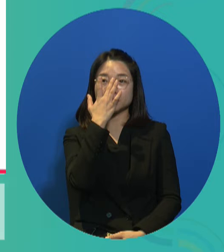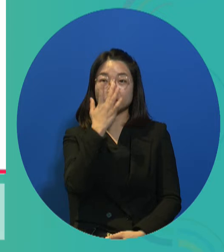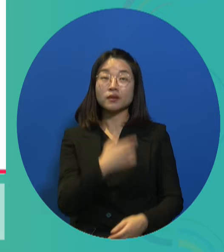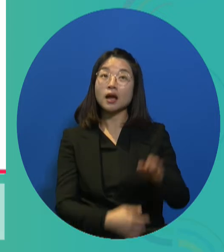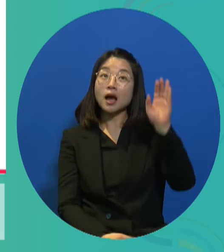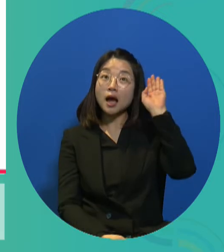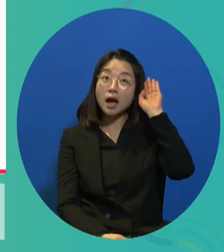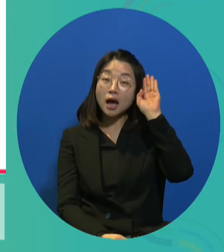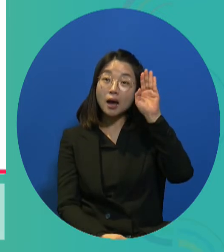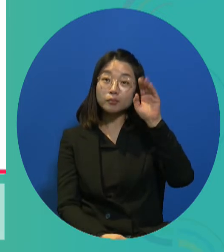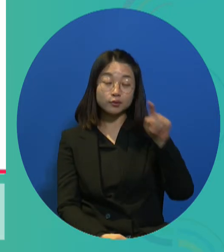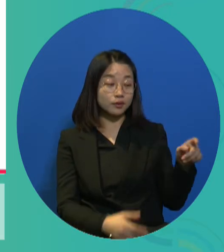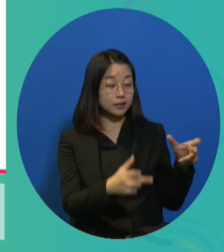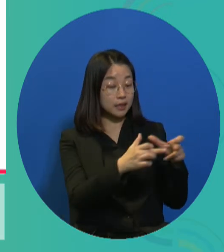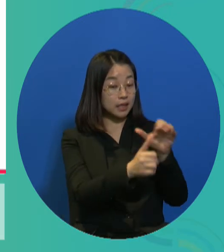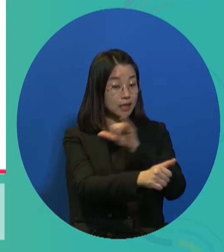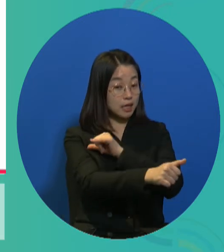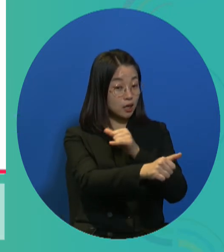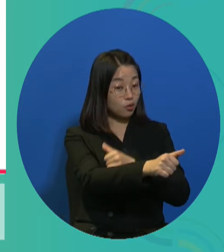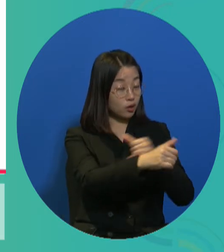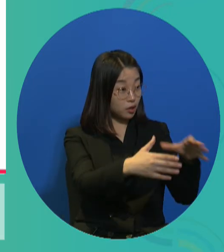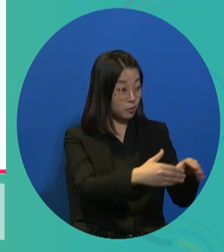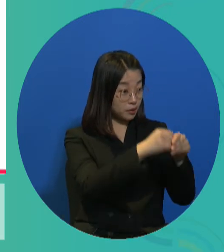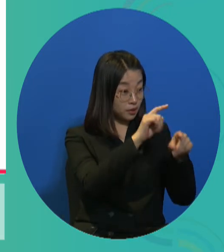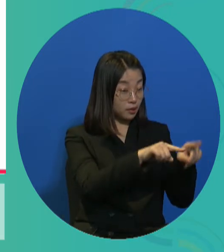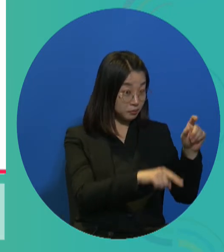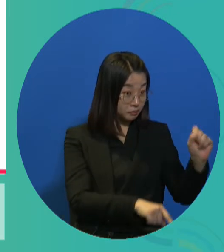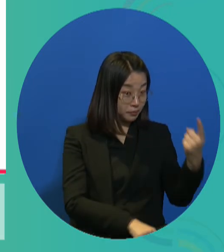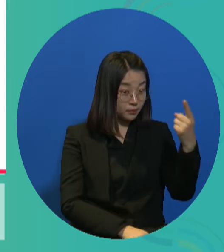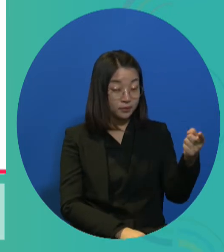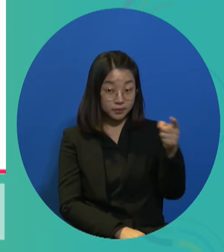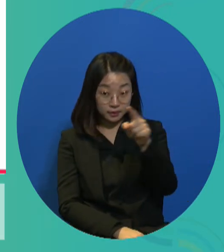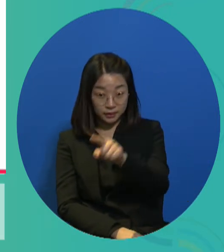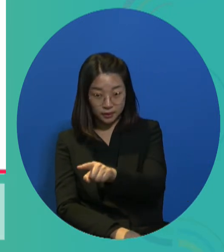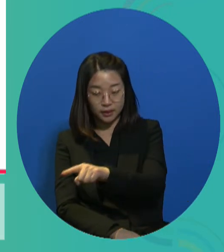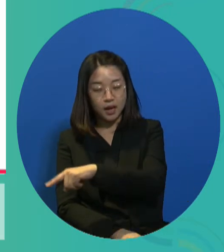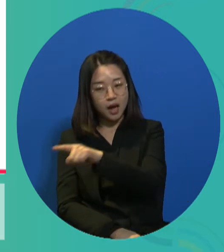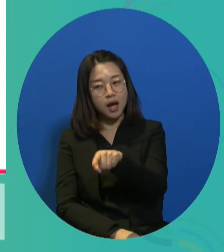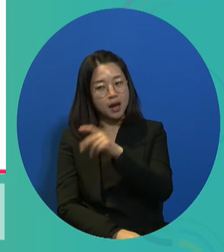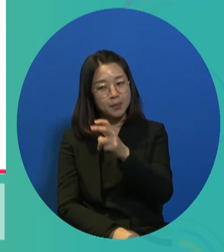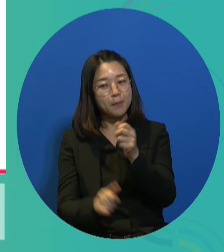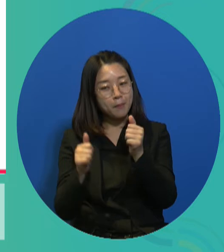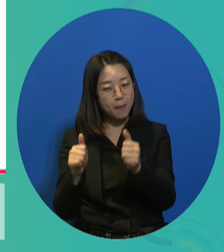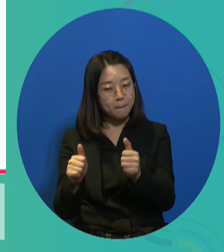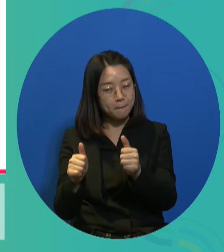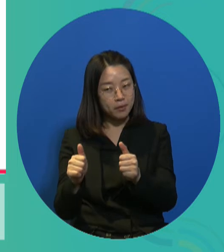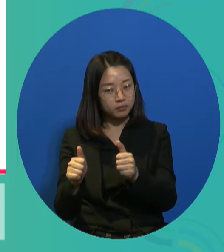case. And after the ratification of the optional protocol, if such